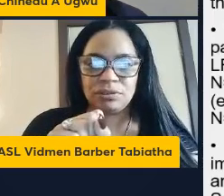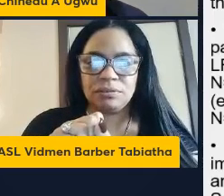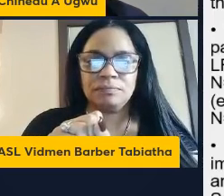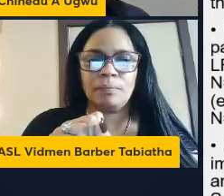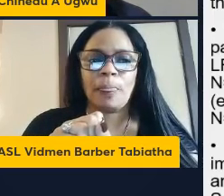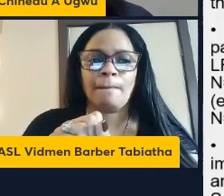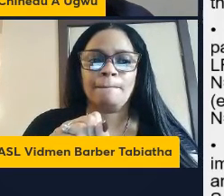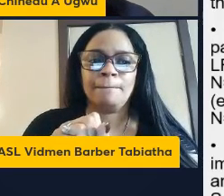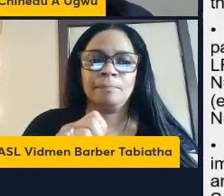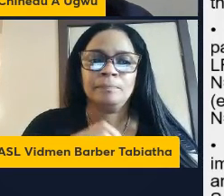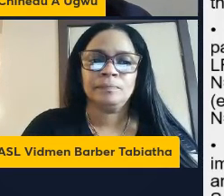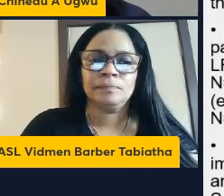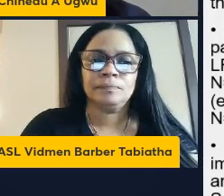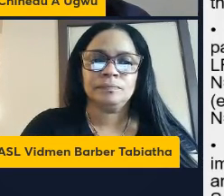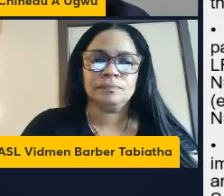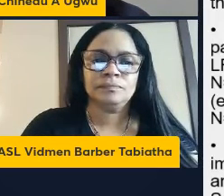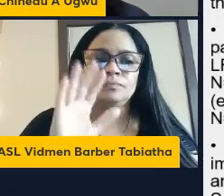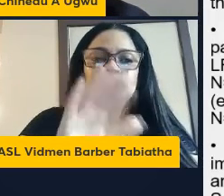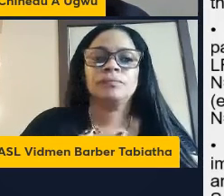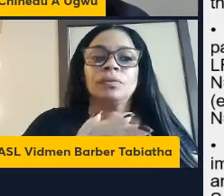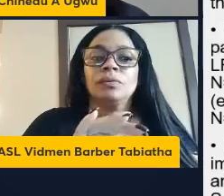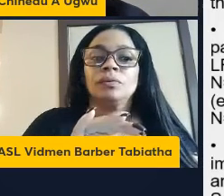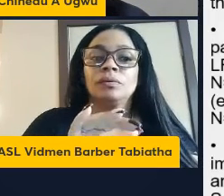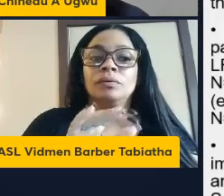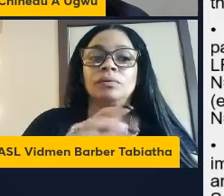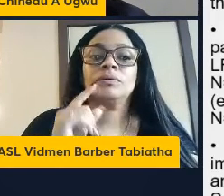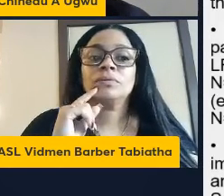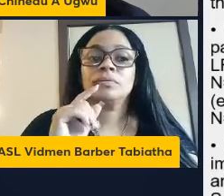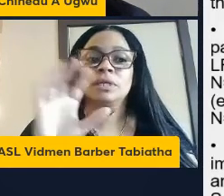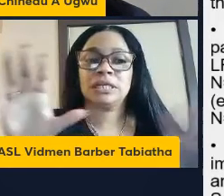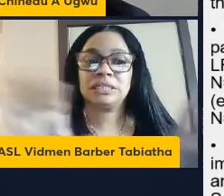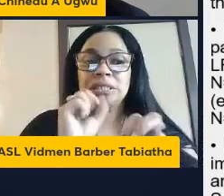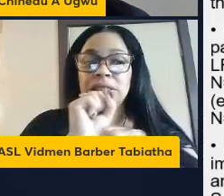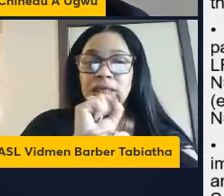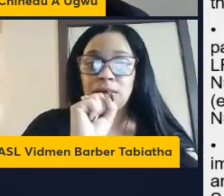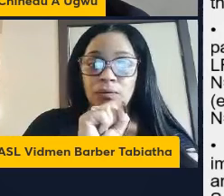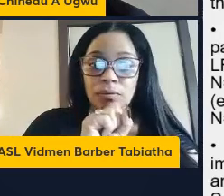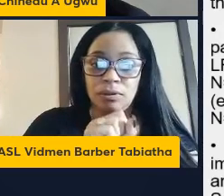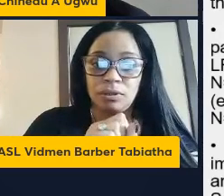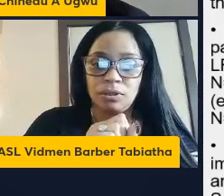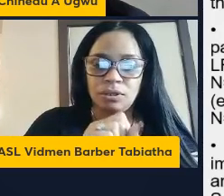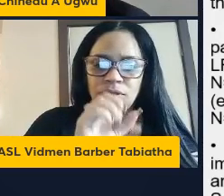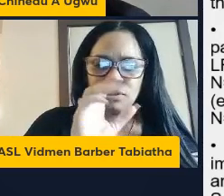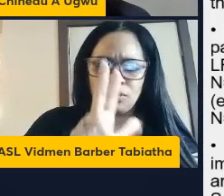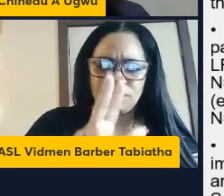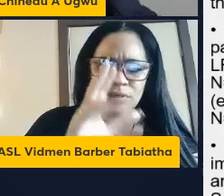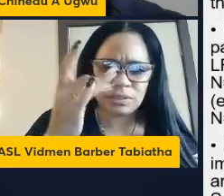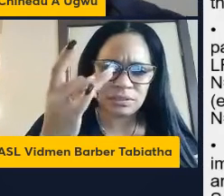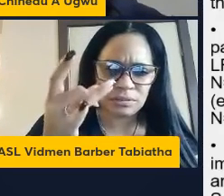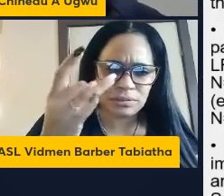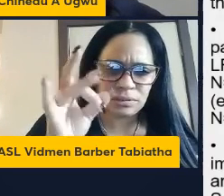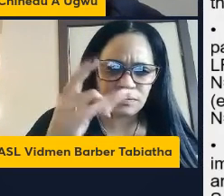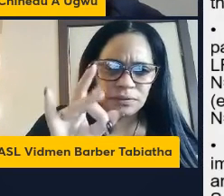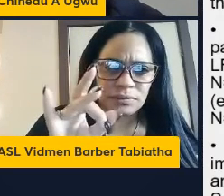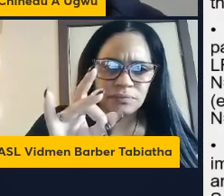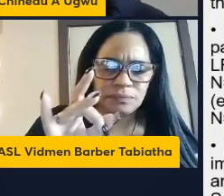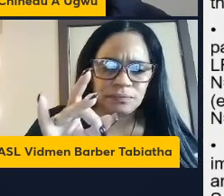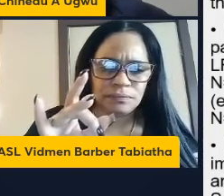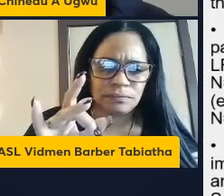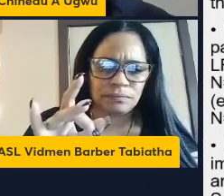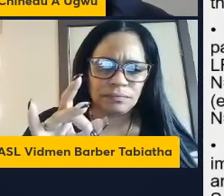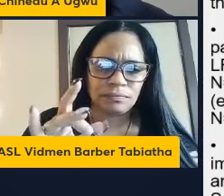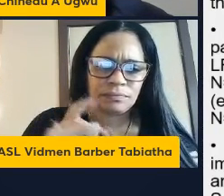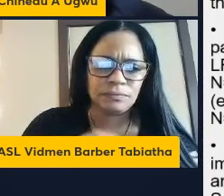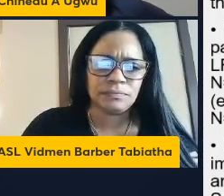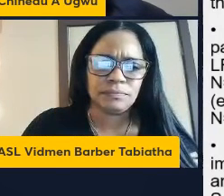immunity. On this project, we enrolled about 370 survivors of Lassa fever in southern